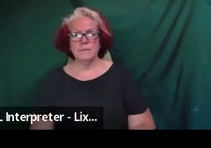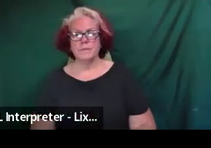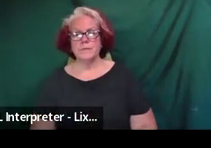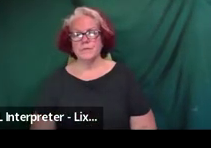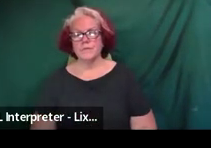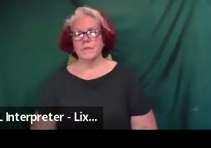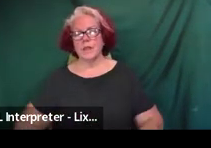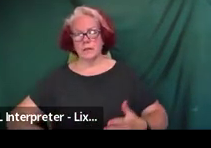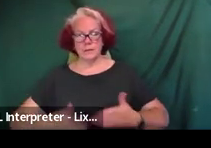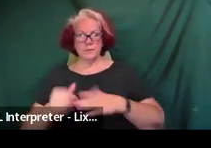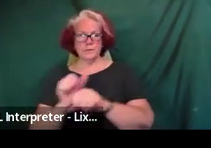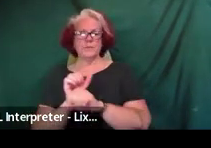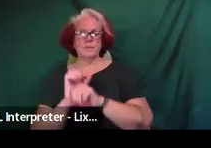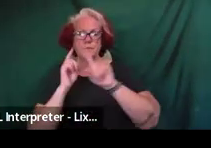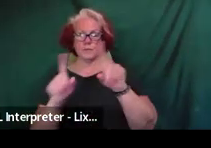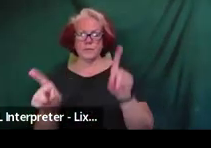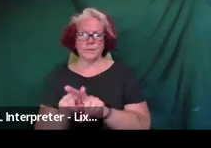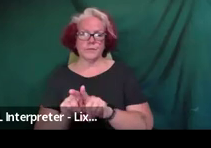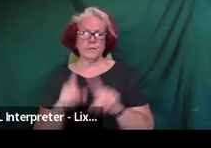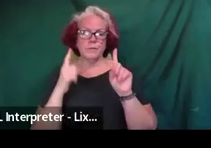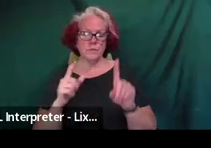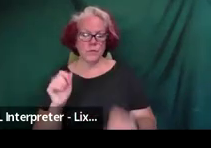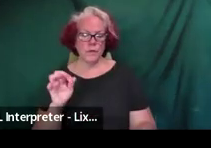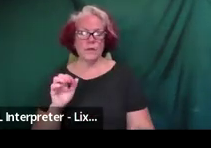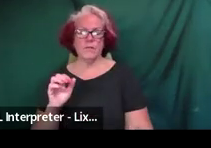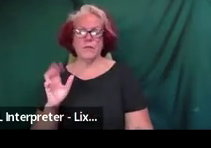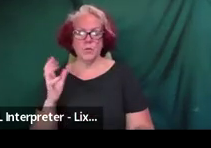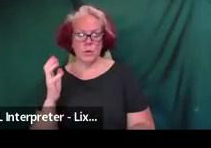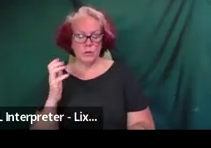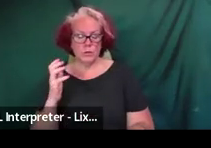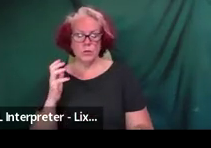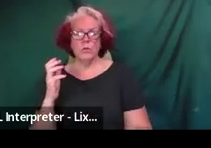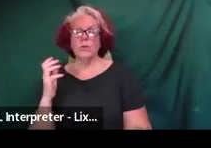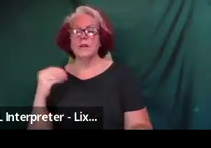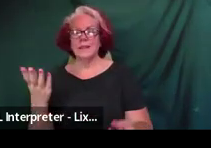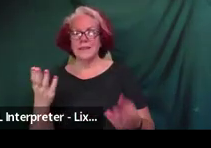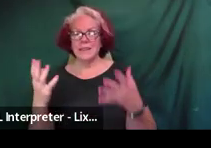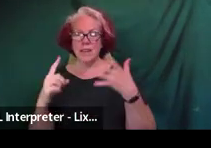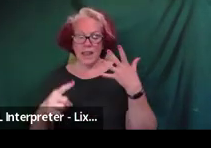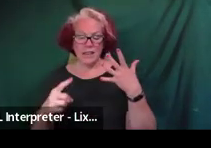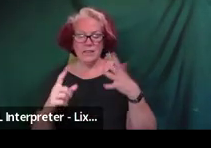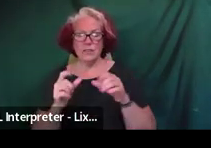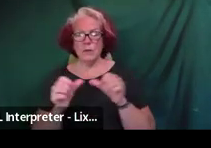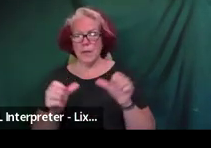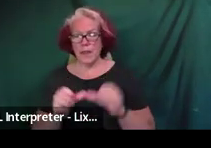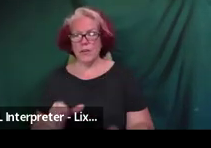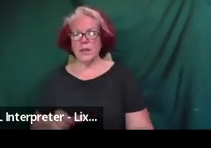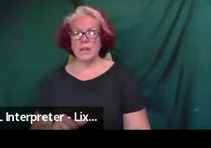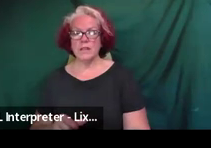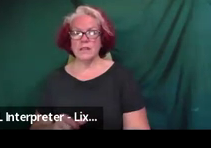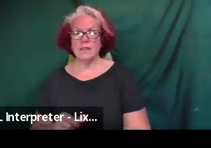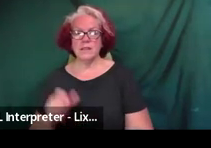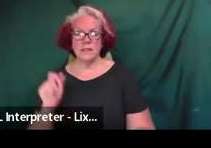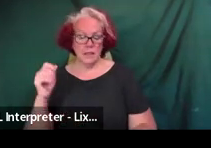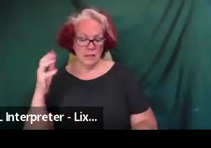we're all working towards. So happy to, if you want to give highlights from the various areas, if you want to, I